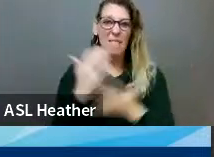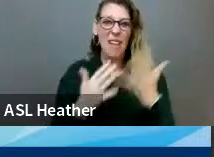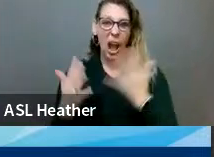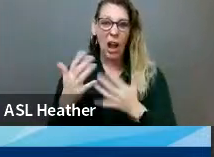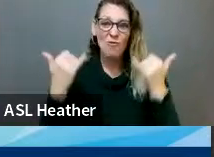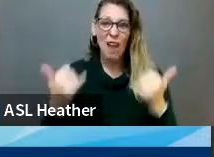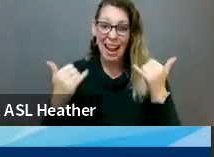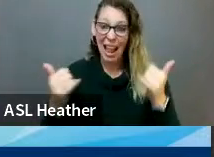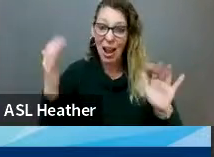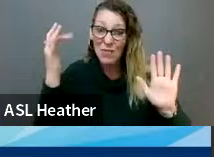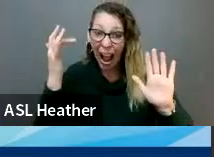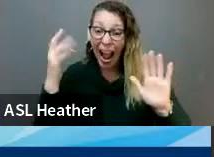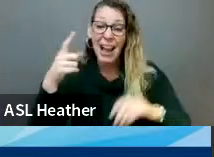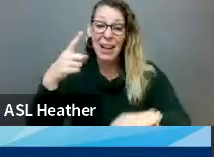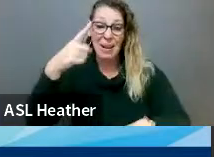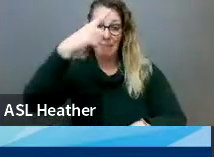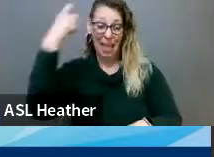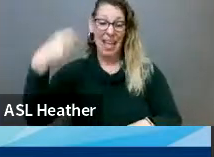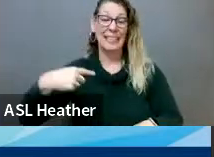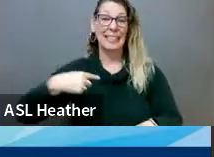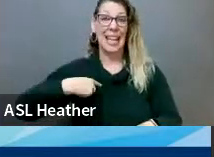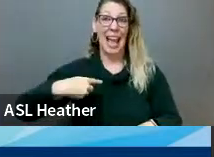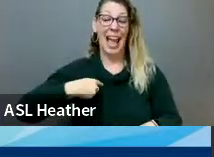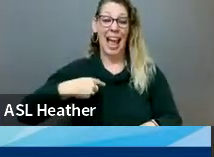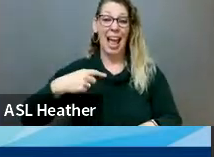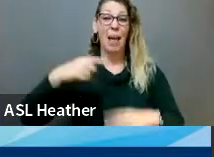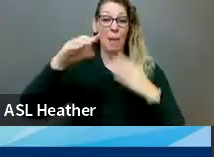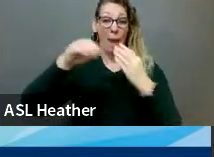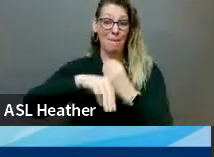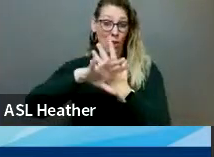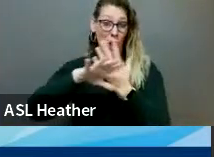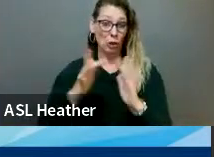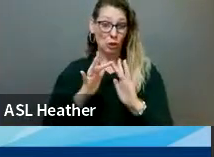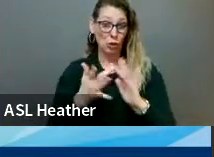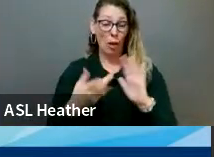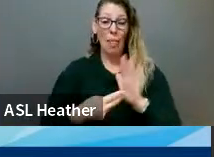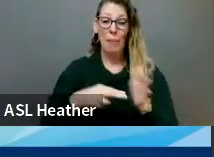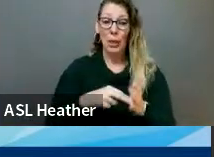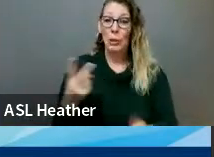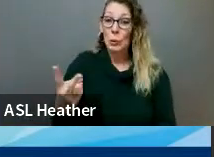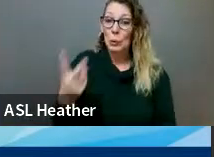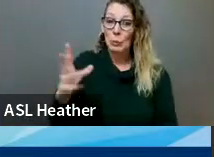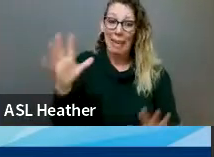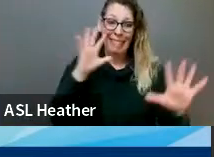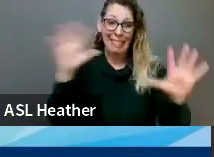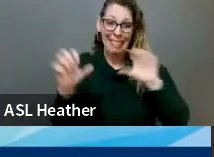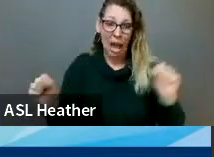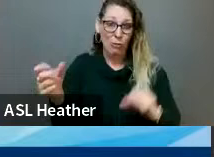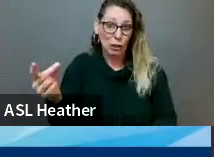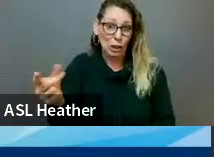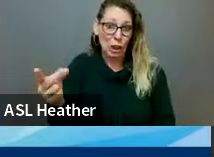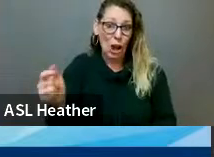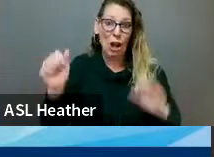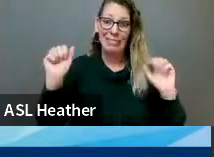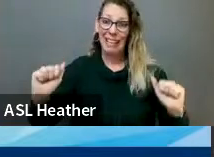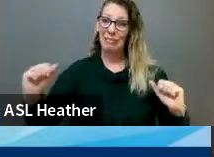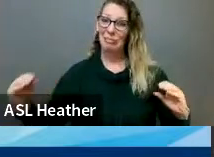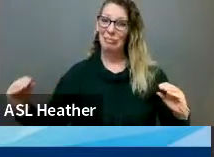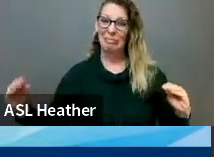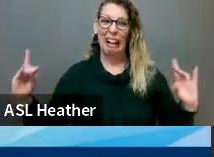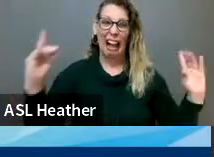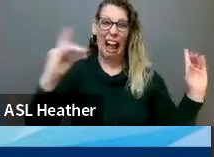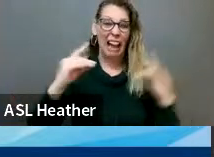now, though, because I am virtual. That means I have two very loud dogs that could explode at